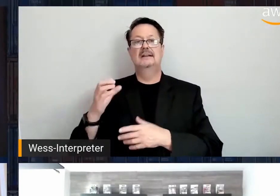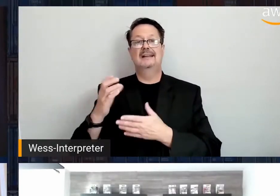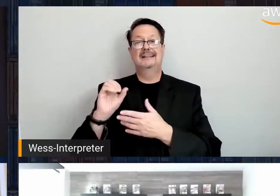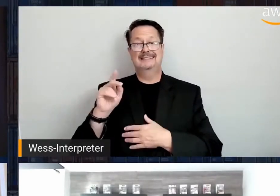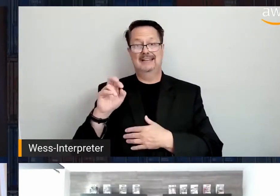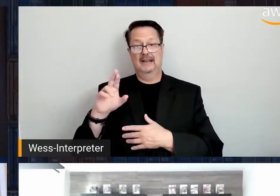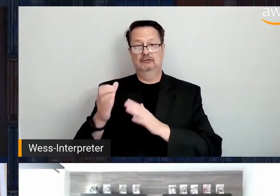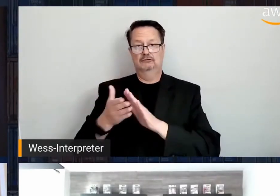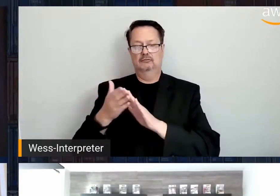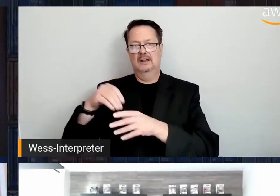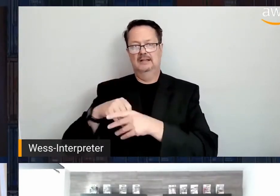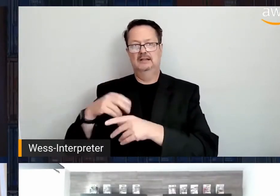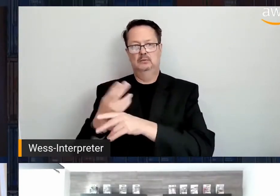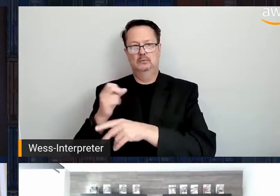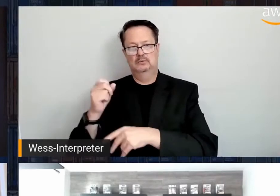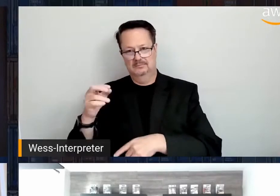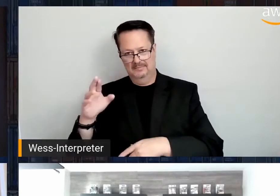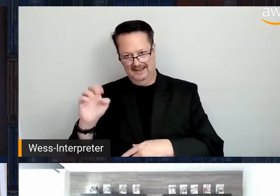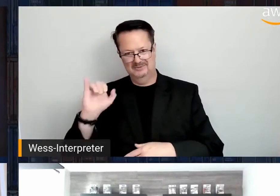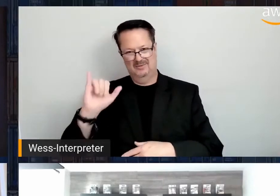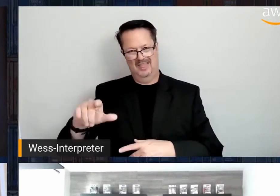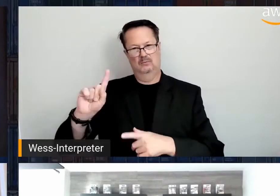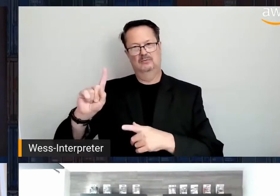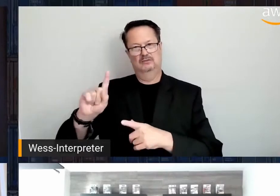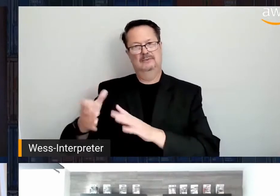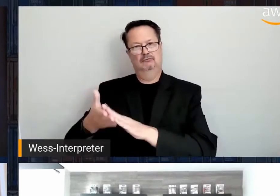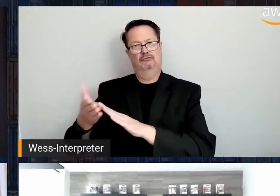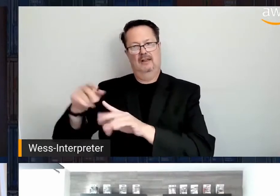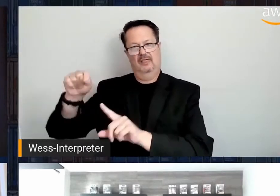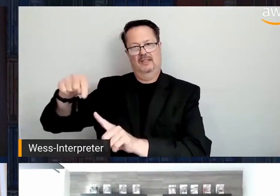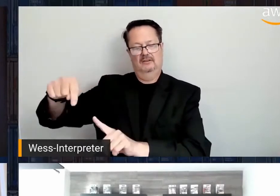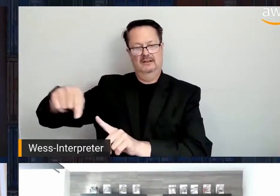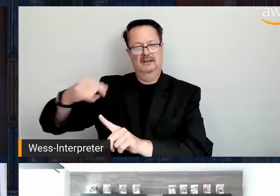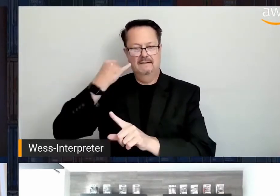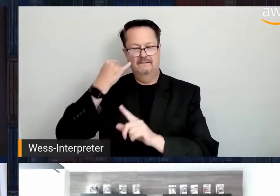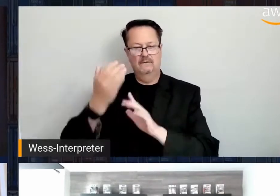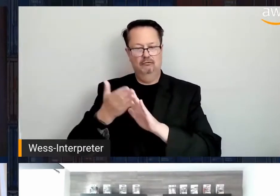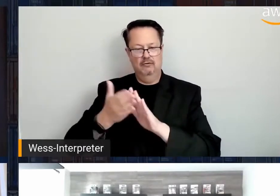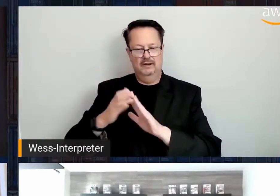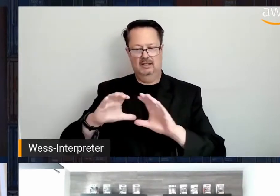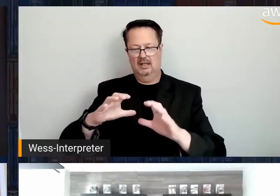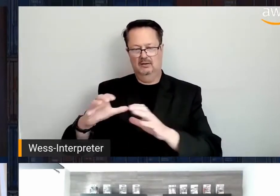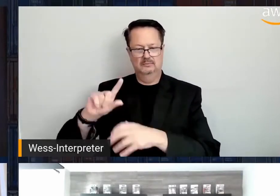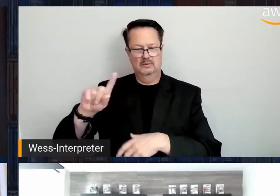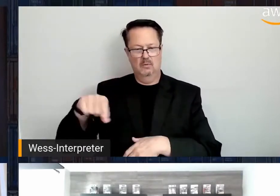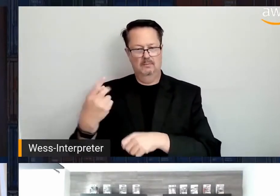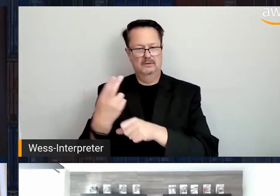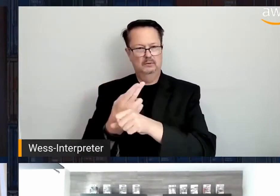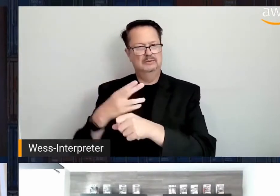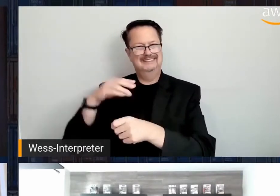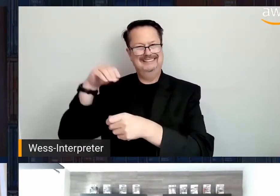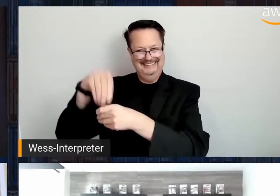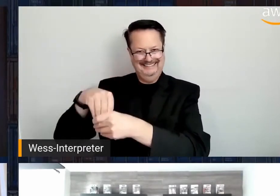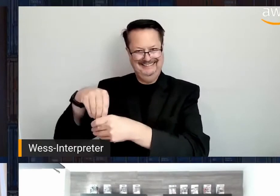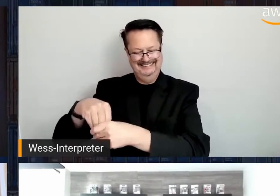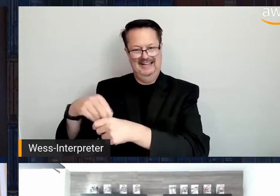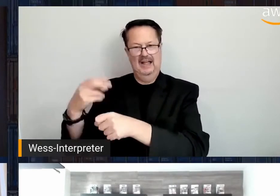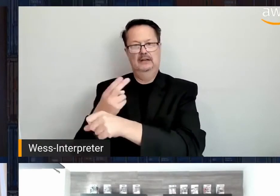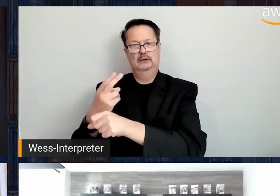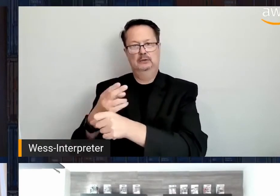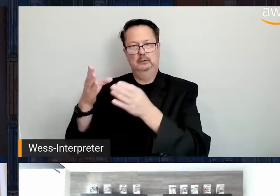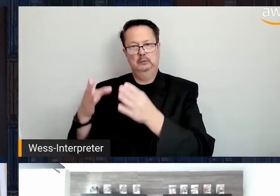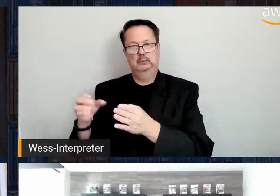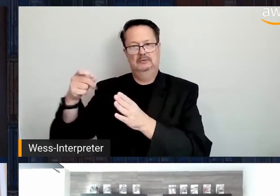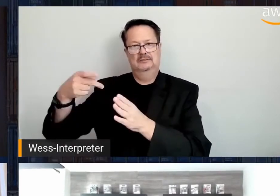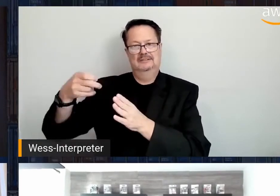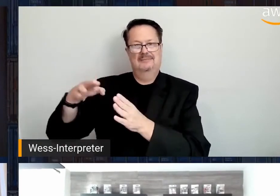and libraries and everything else is packaged. If you're running these clusters, you should only be using those things inside of this user space. Maybe there's a